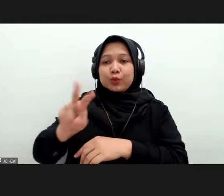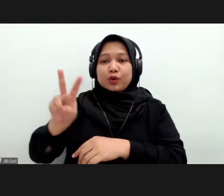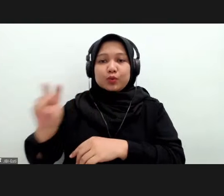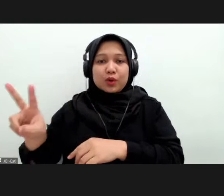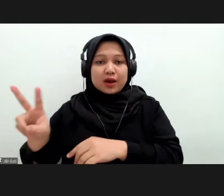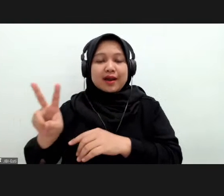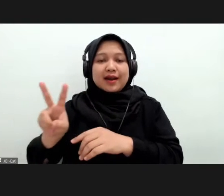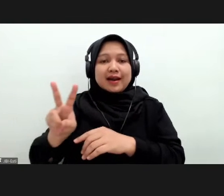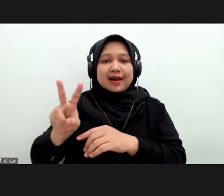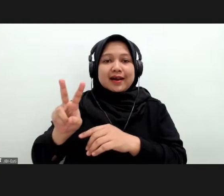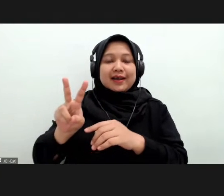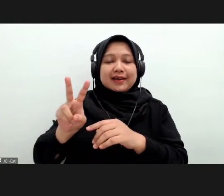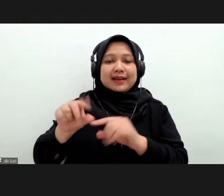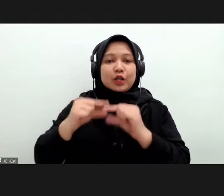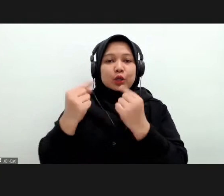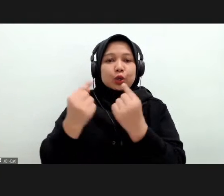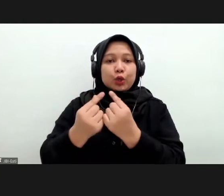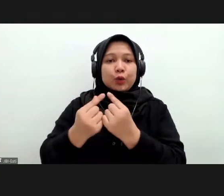Damayana